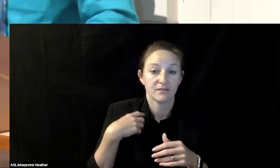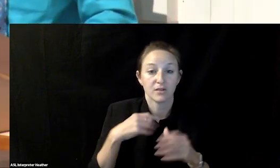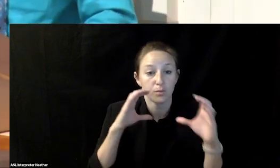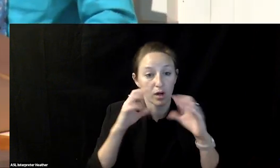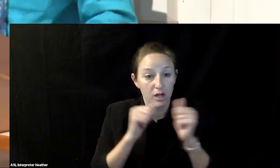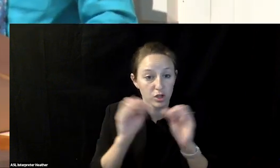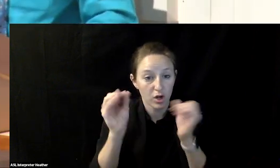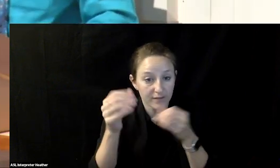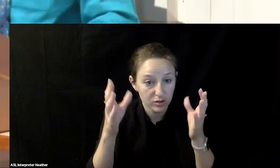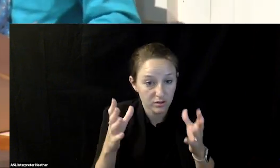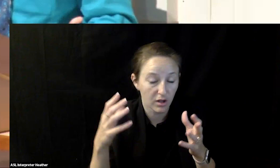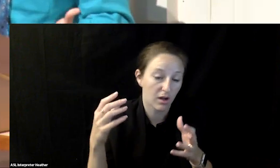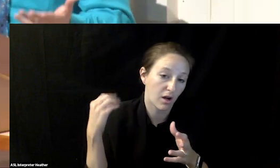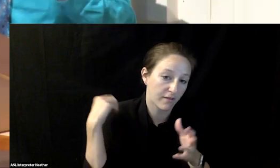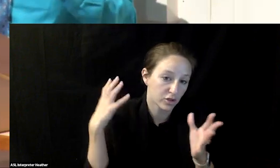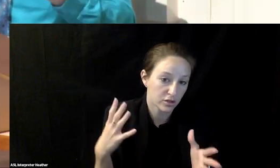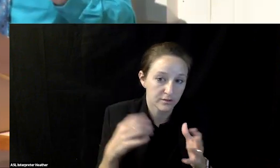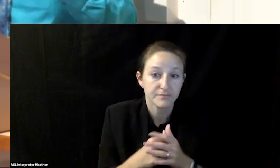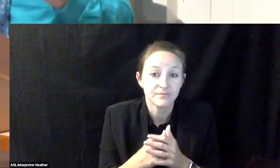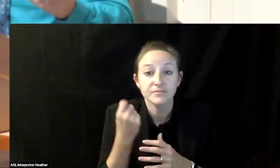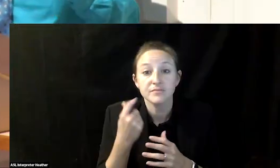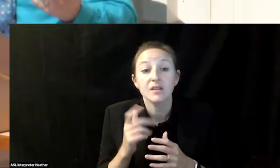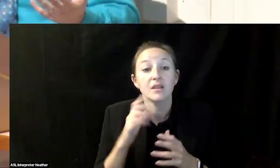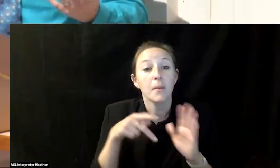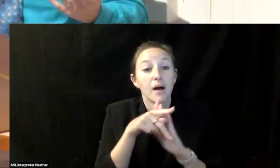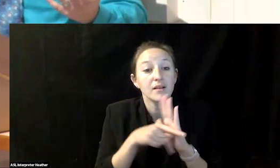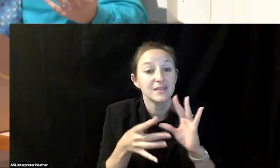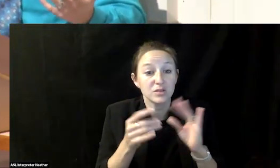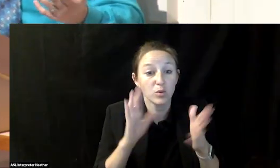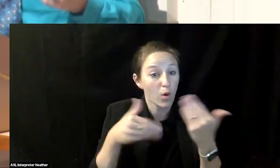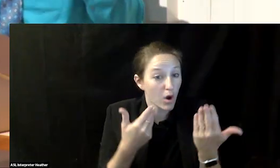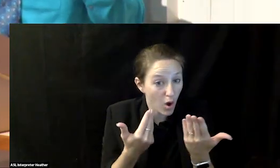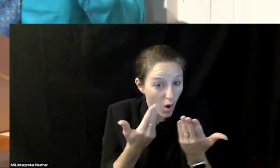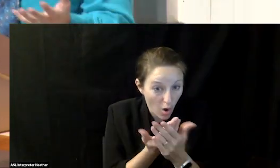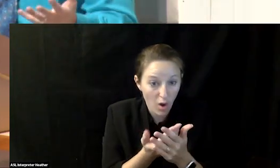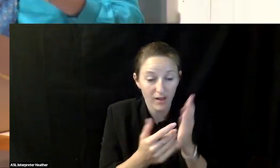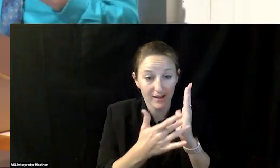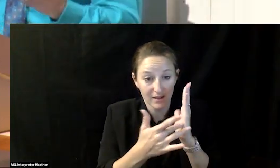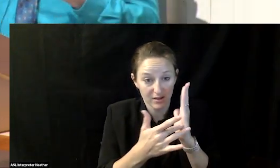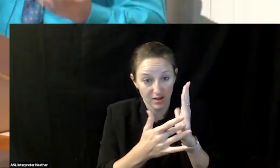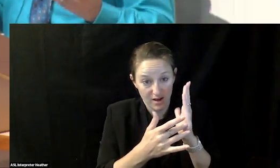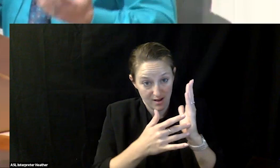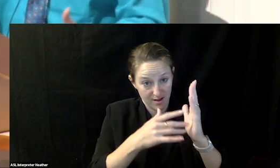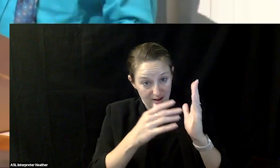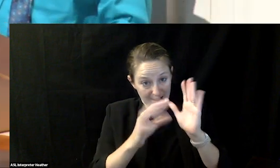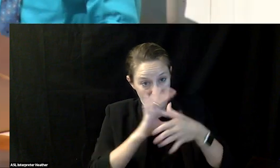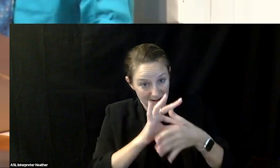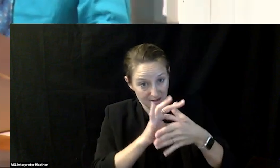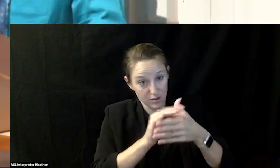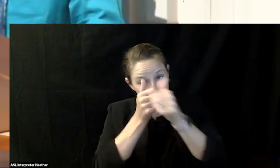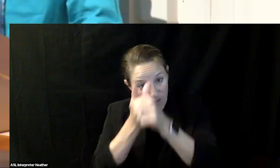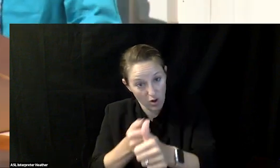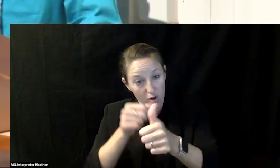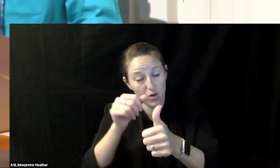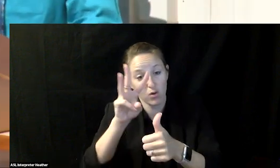to accessibility. And the policy just says that we want all of the electronic content at Harvard to follow web content accessibility